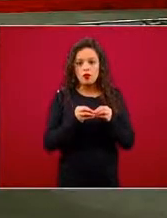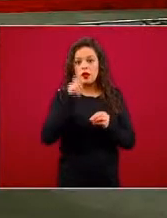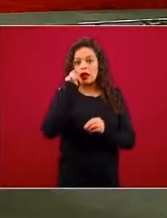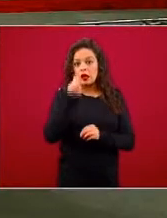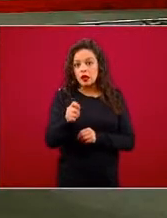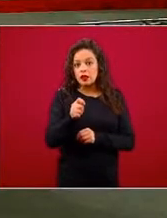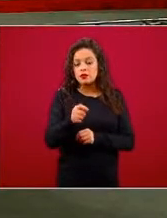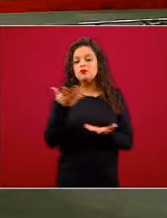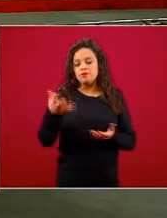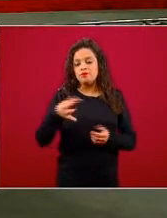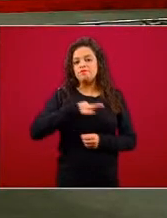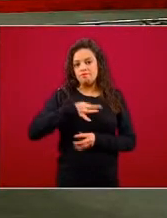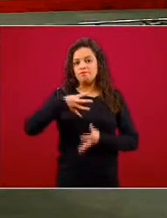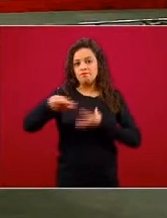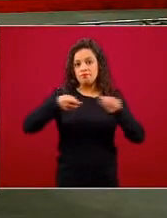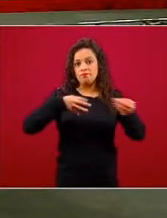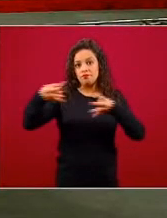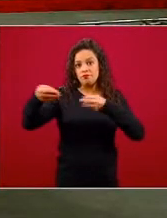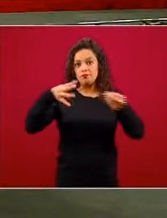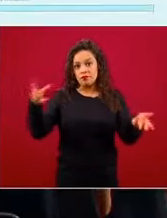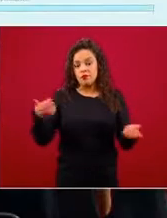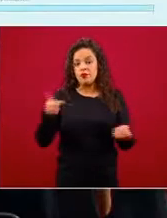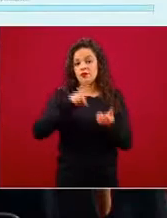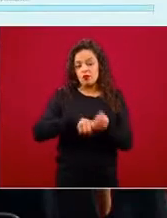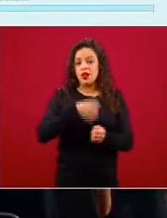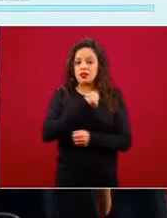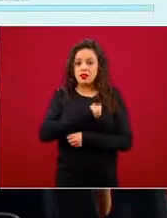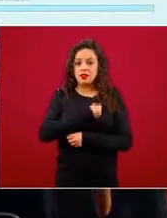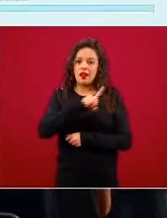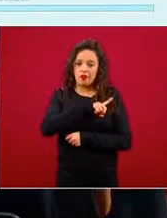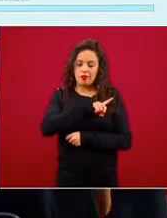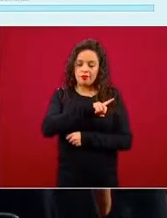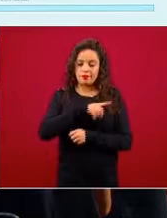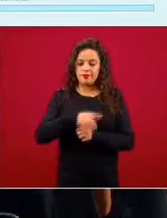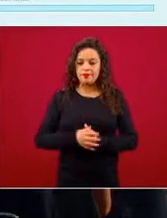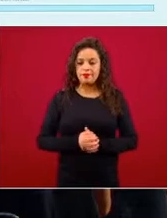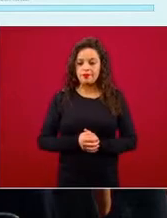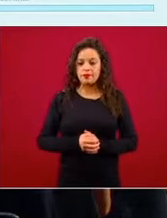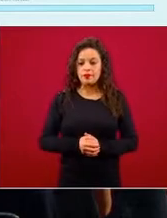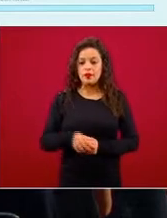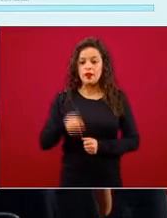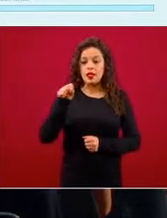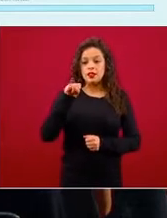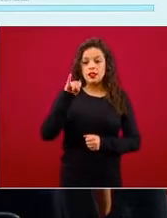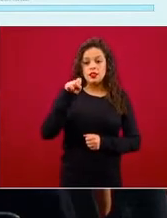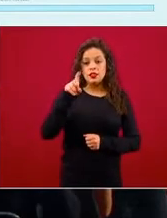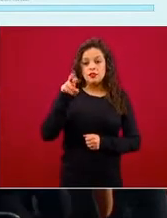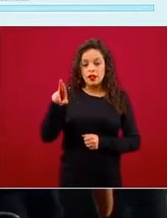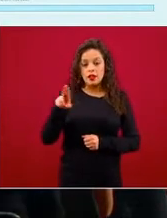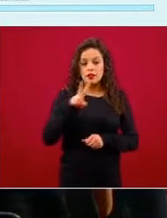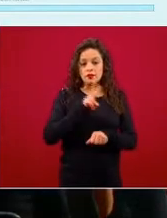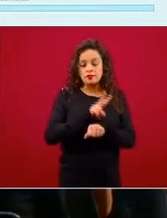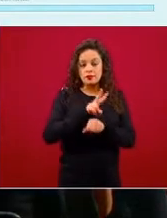the COVID-19 pandemic. We do have two systems, CISVER, which is a surveillance